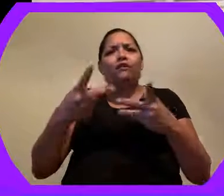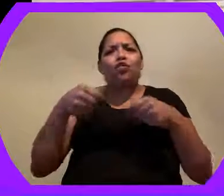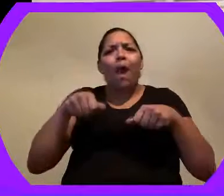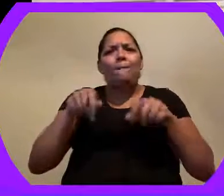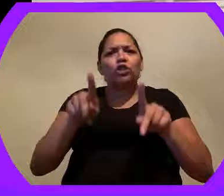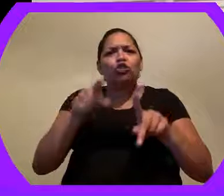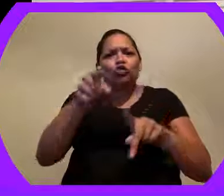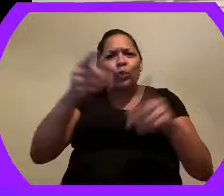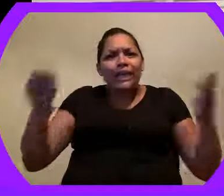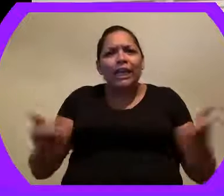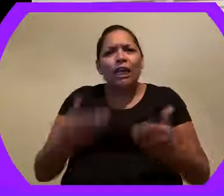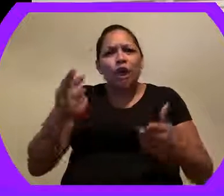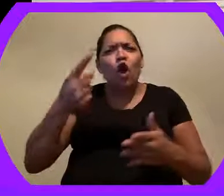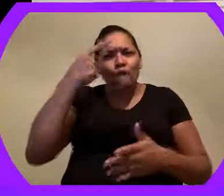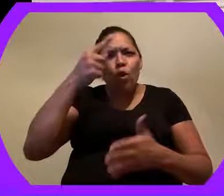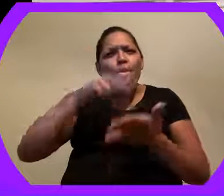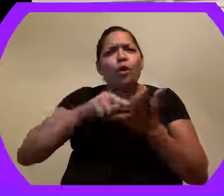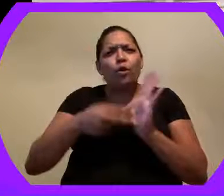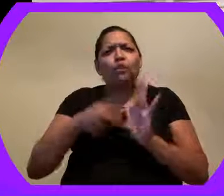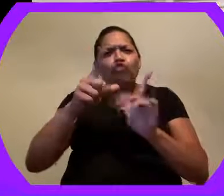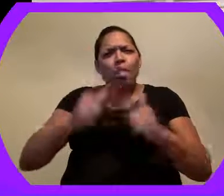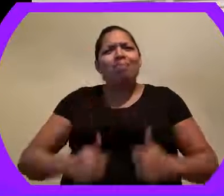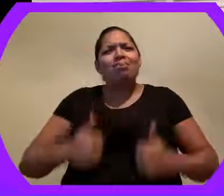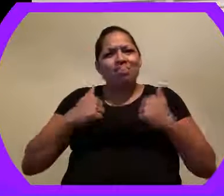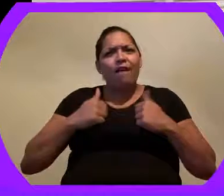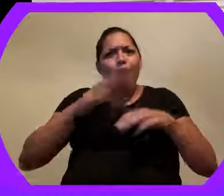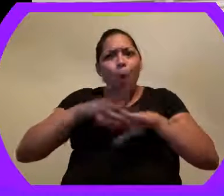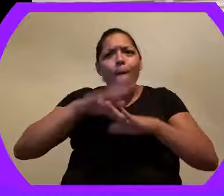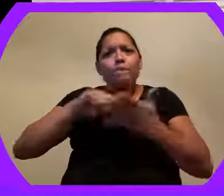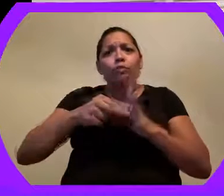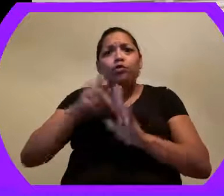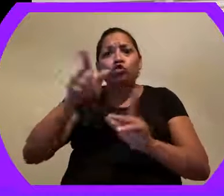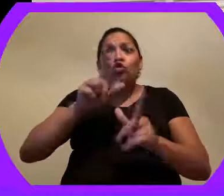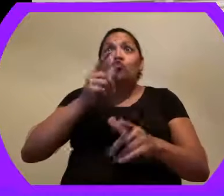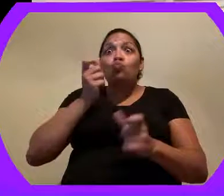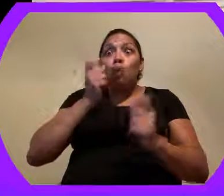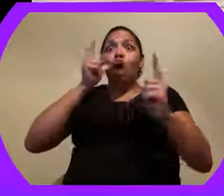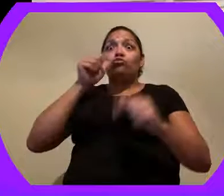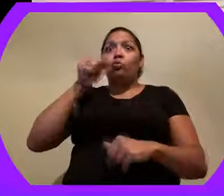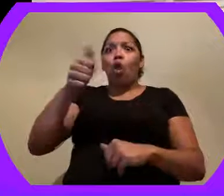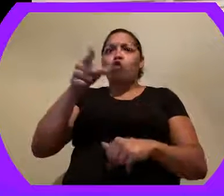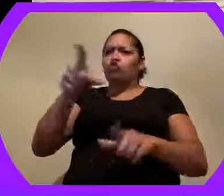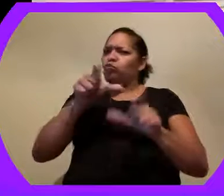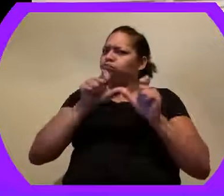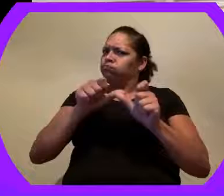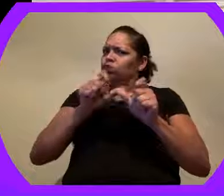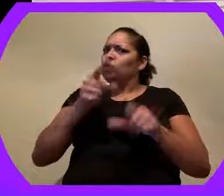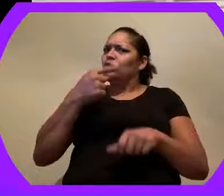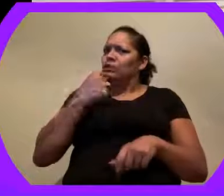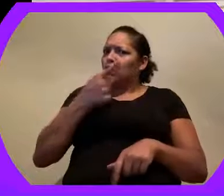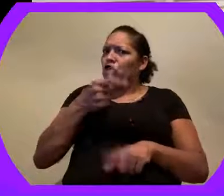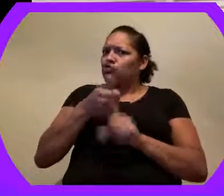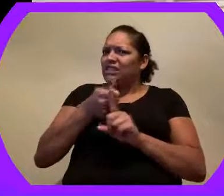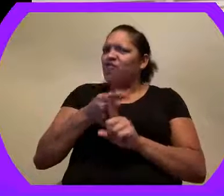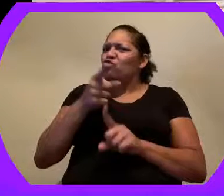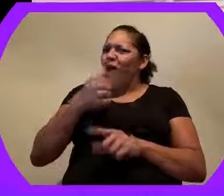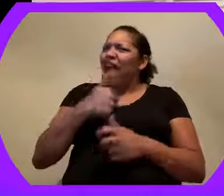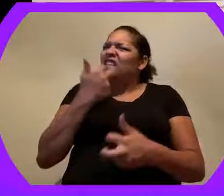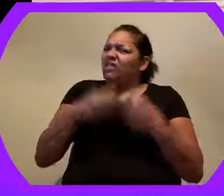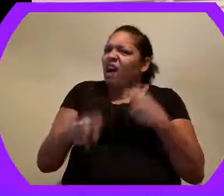Because it always gives you the opportunity to know that you are on purpose and that you are living your life on purpose. If you wake up tomorrow morning and say, keep